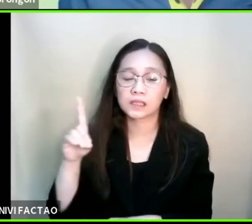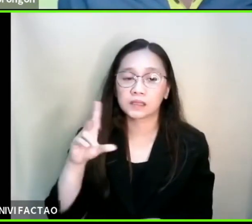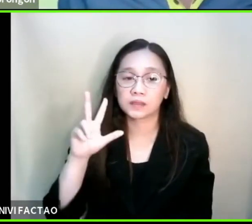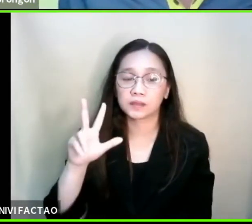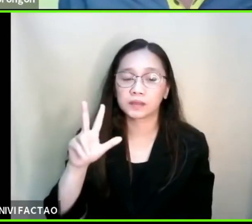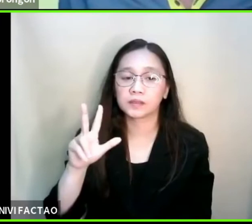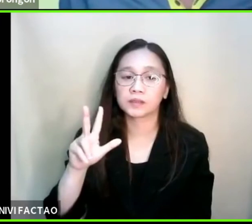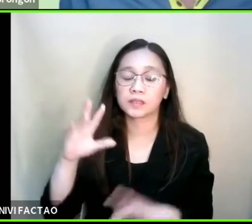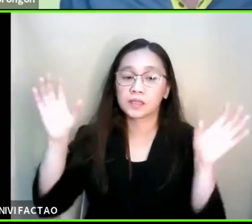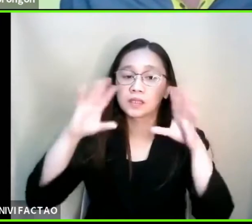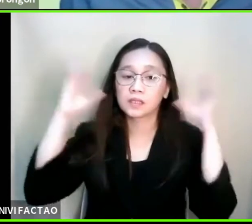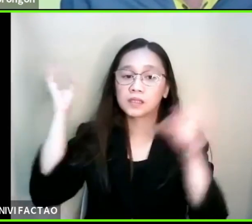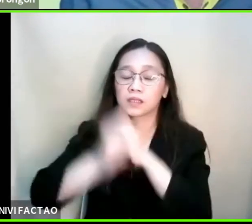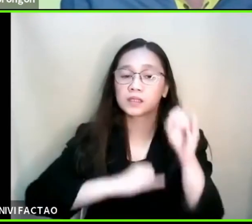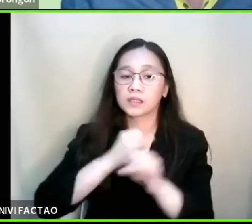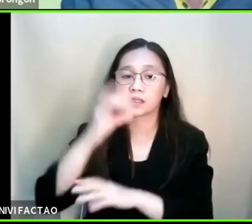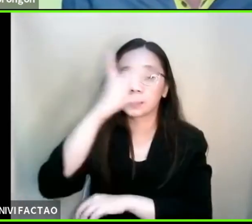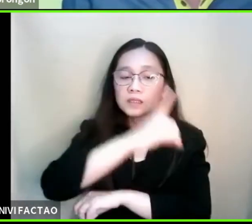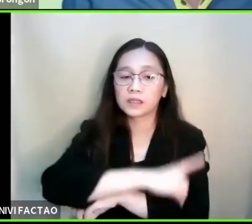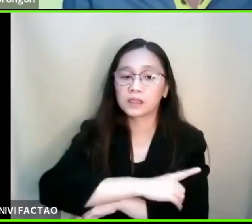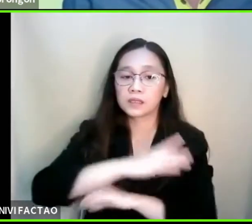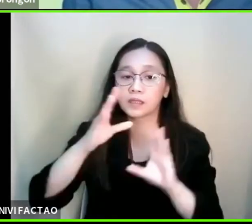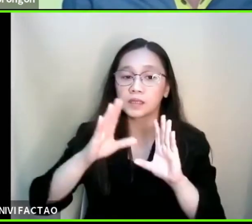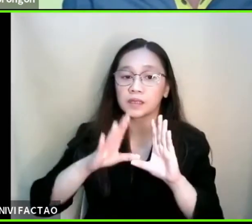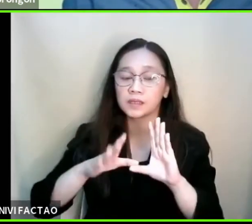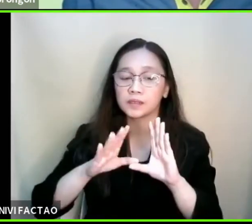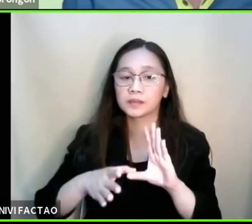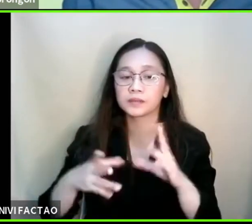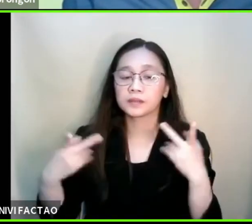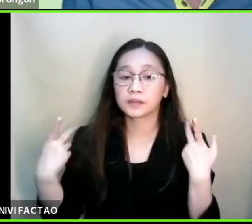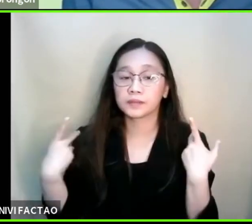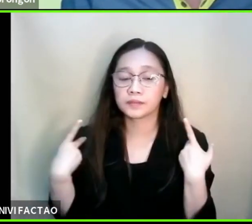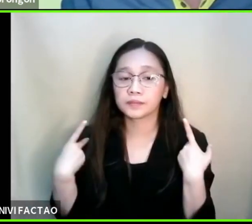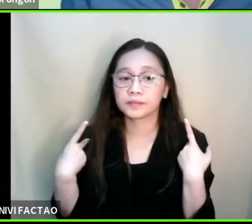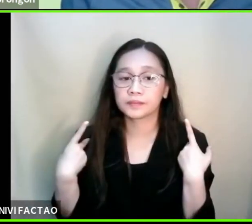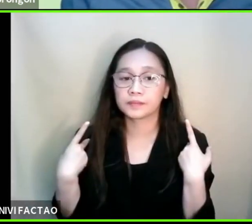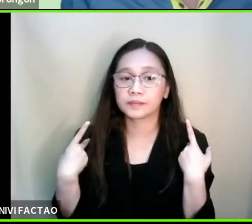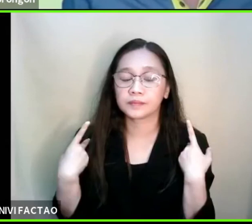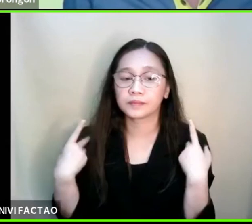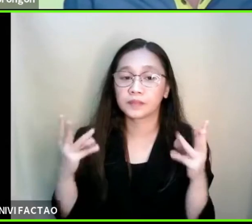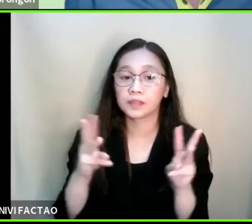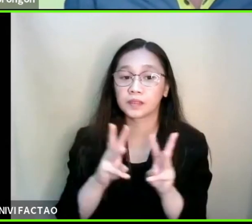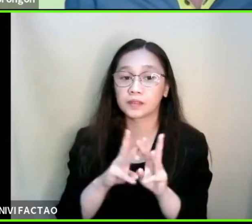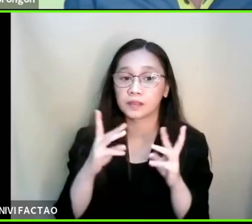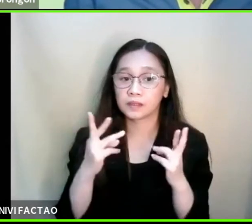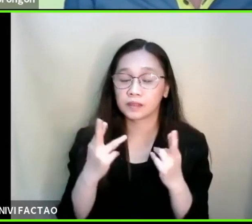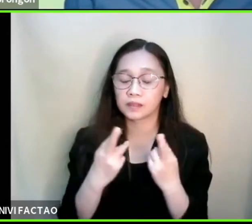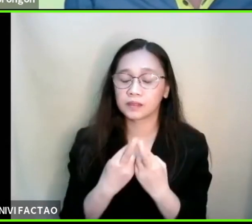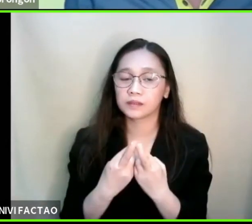International Day of Persons with Disabilities, meron tayong webinar din, no,